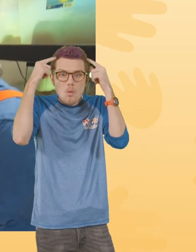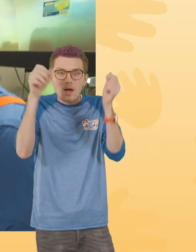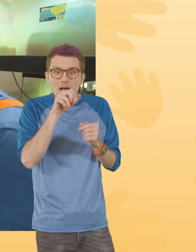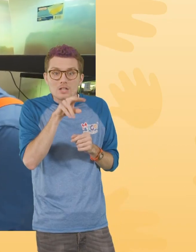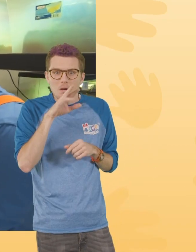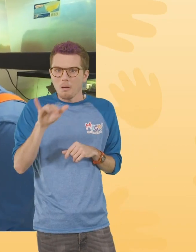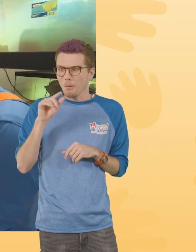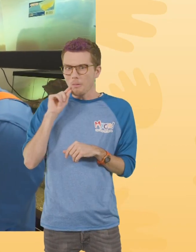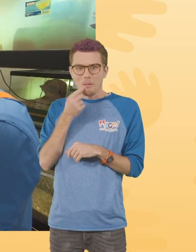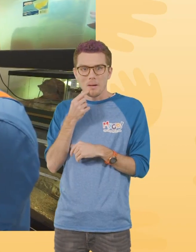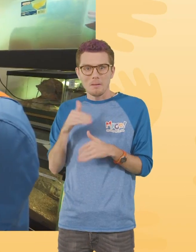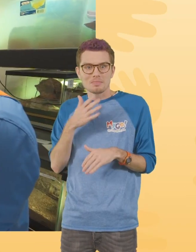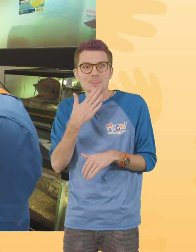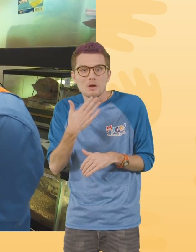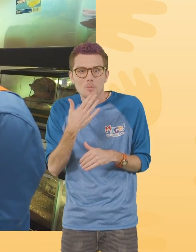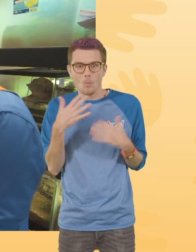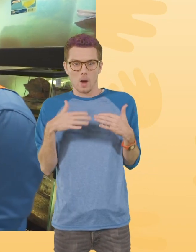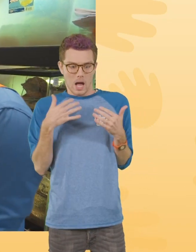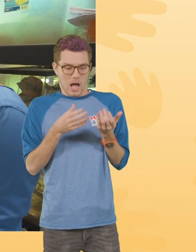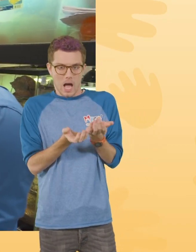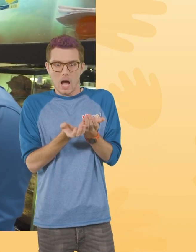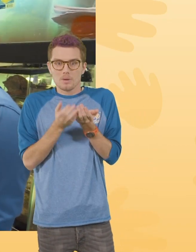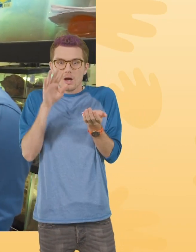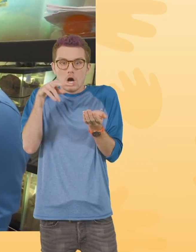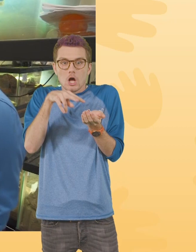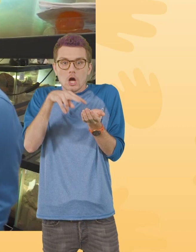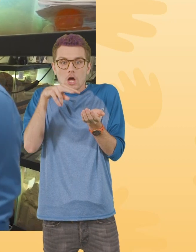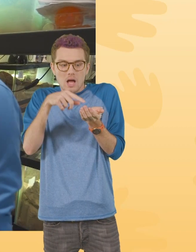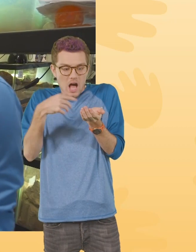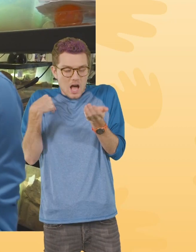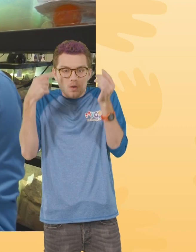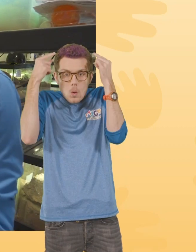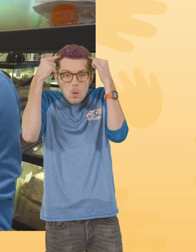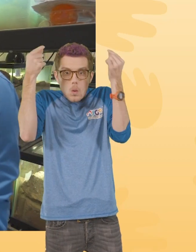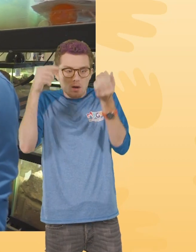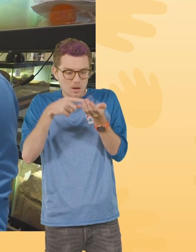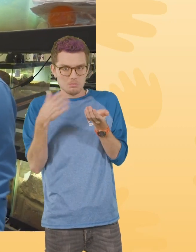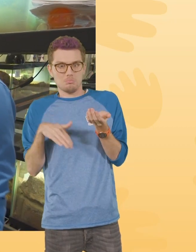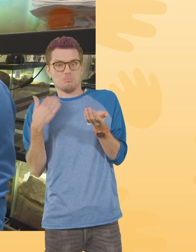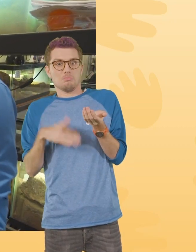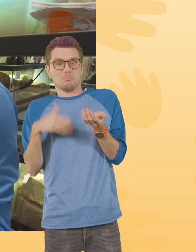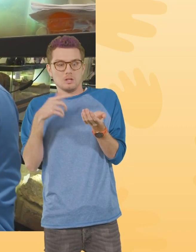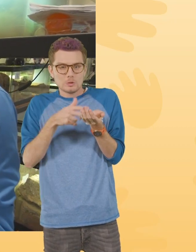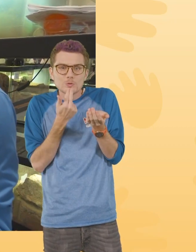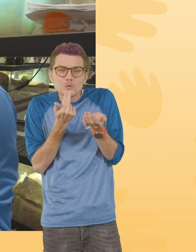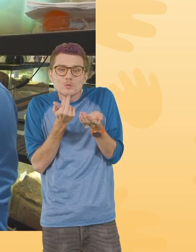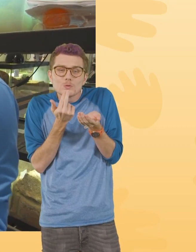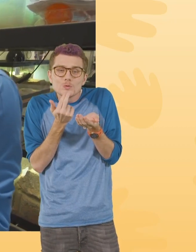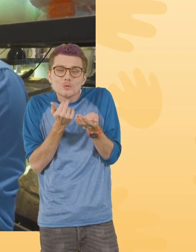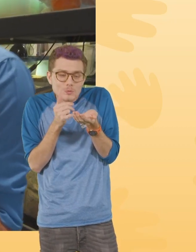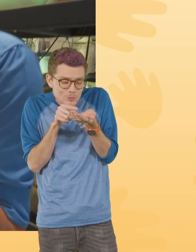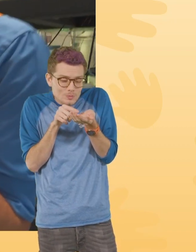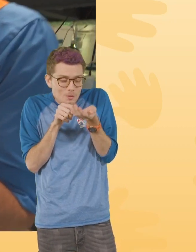Okay. Okay, thank you. Whoa, look! This is a horned lizard. Check out